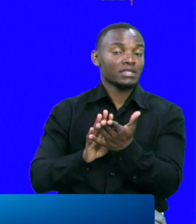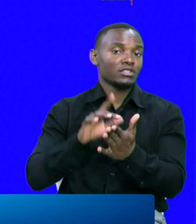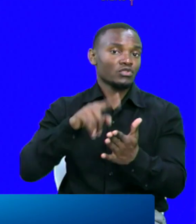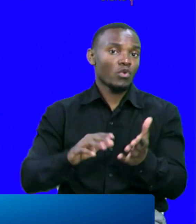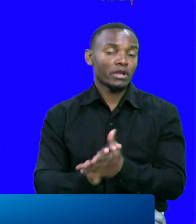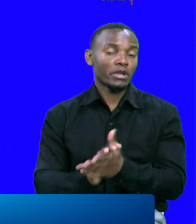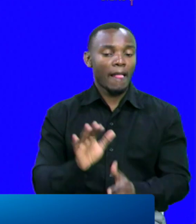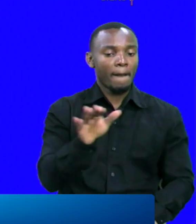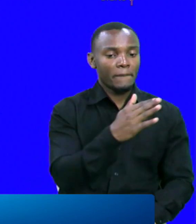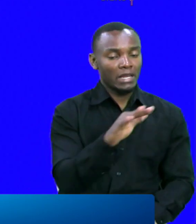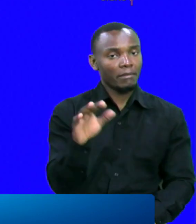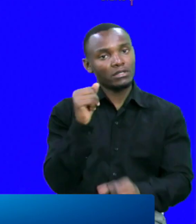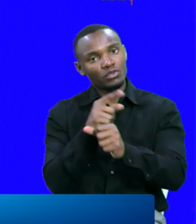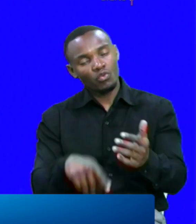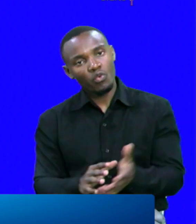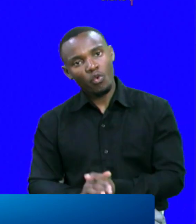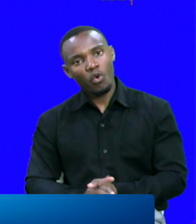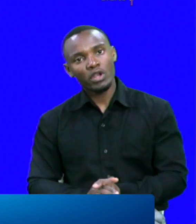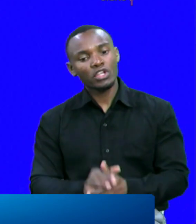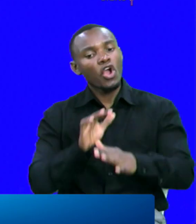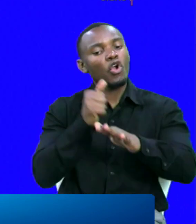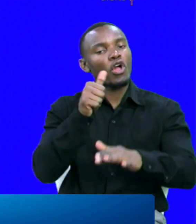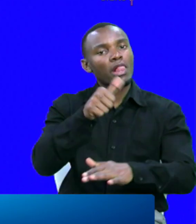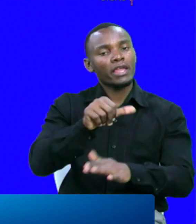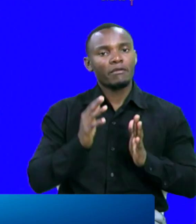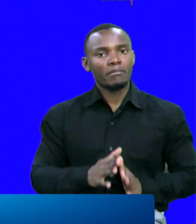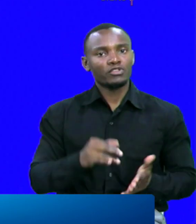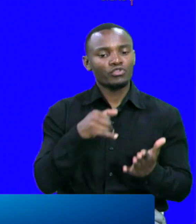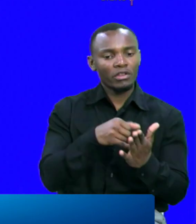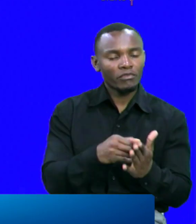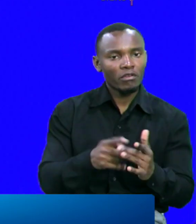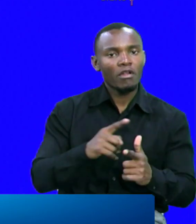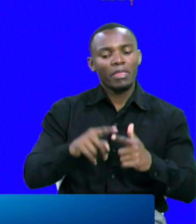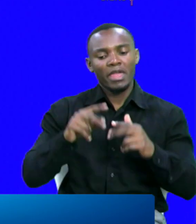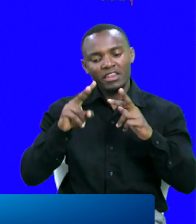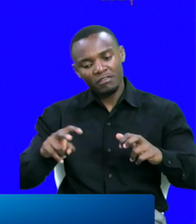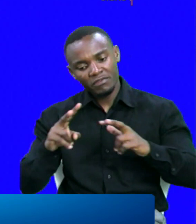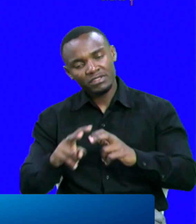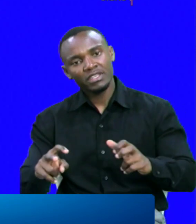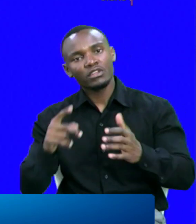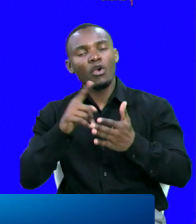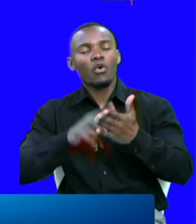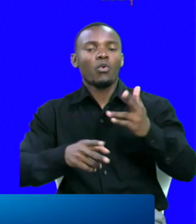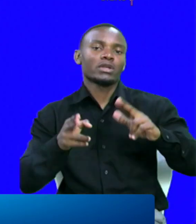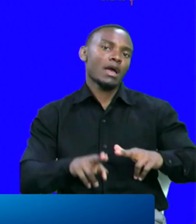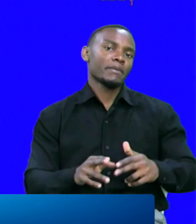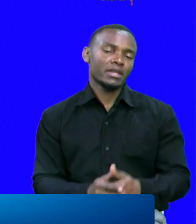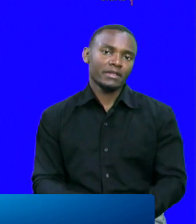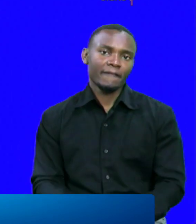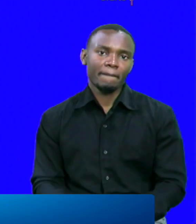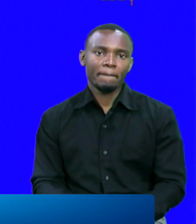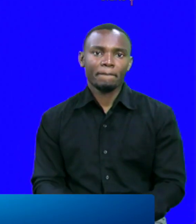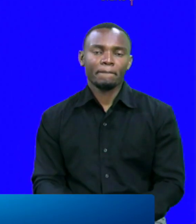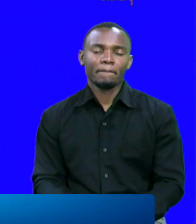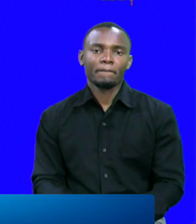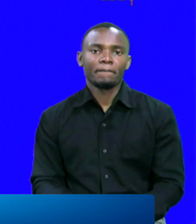recognize it or not, government can only be one, and there is no single day government positions can be contradictory.